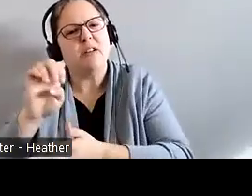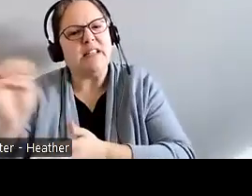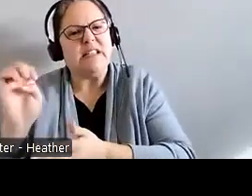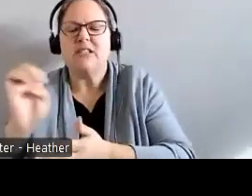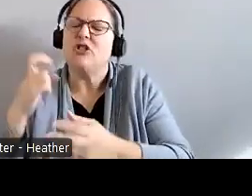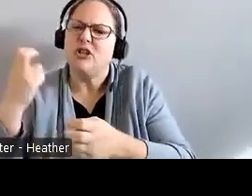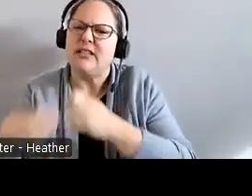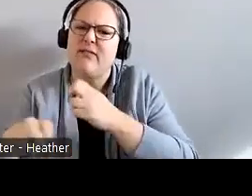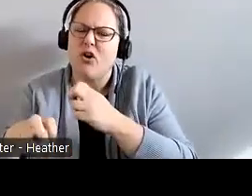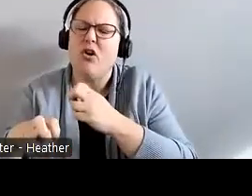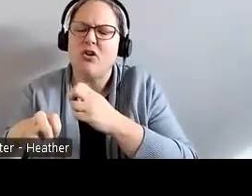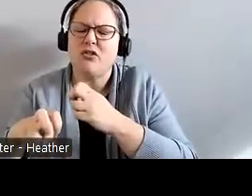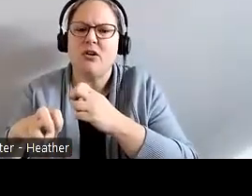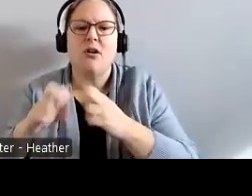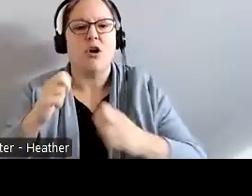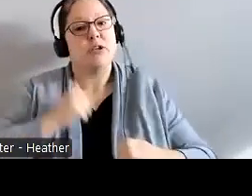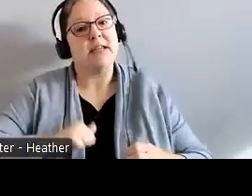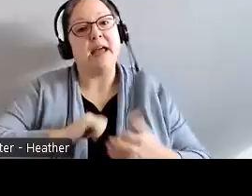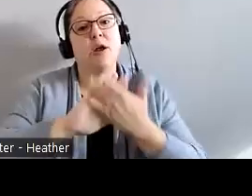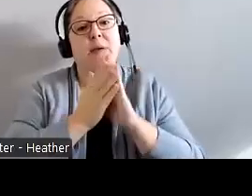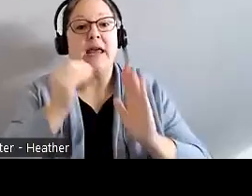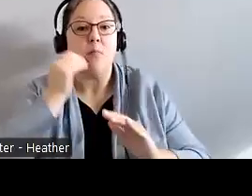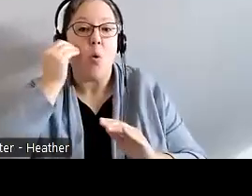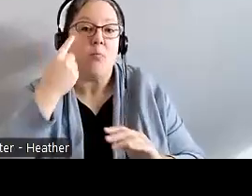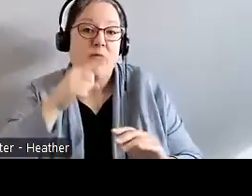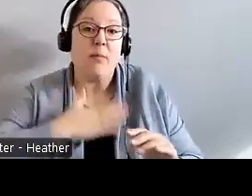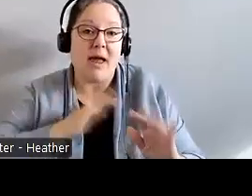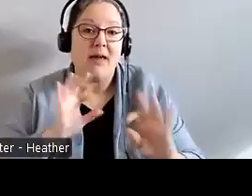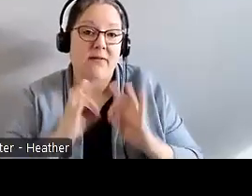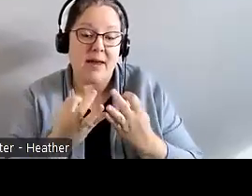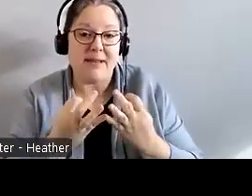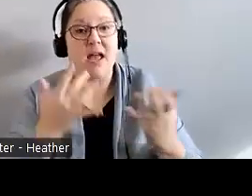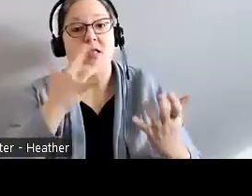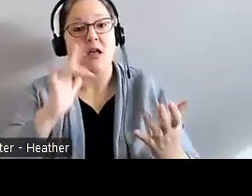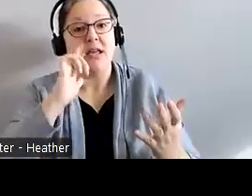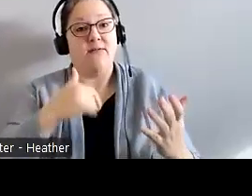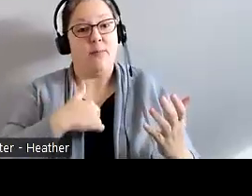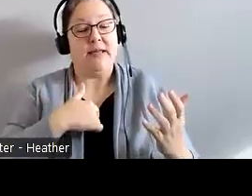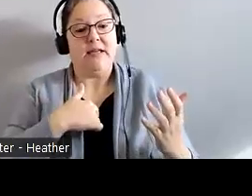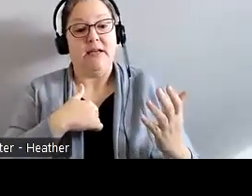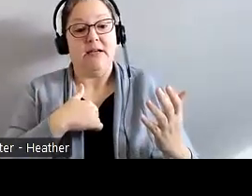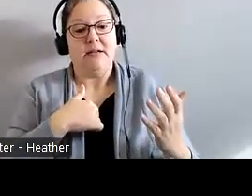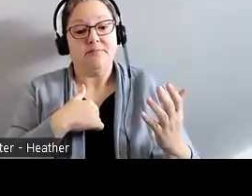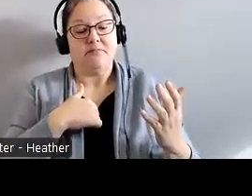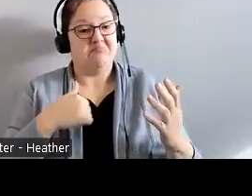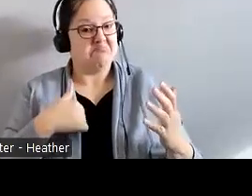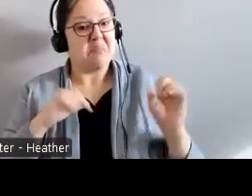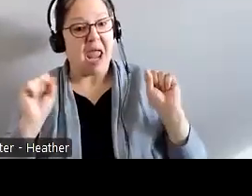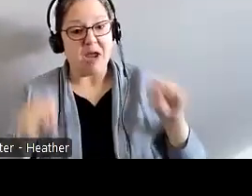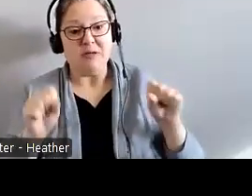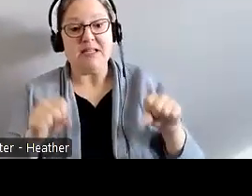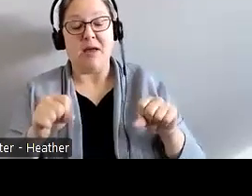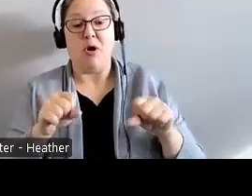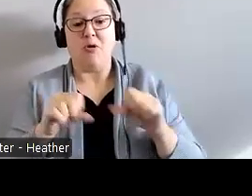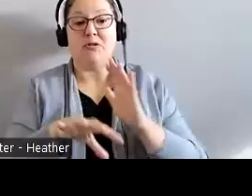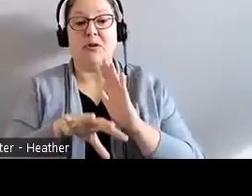So Canada became home for us, and lucky for me, I was able to match psychiatry